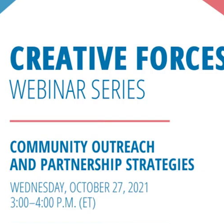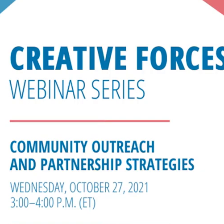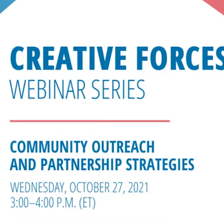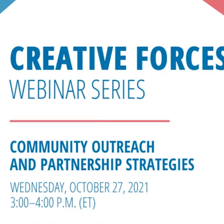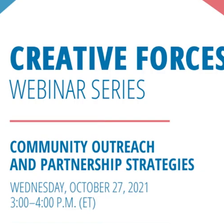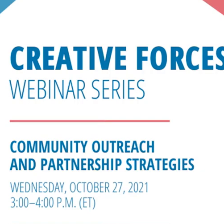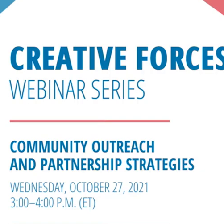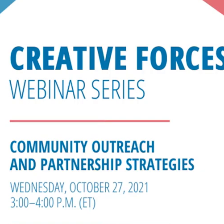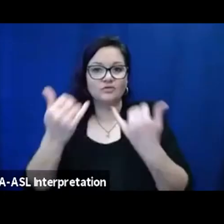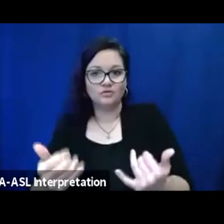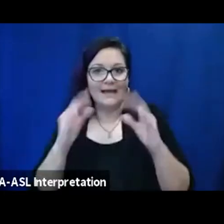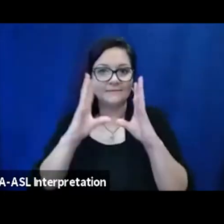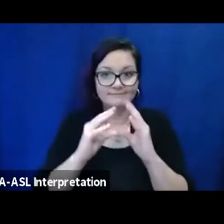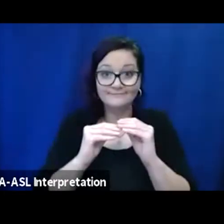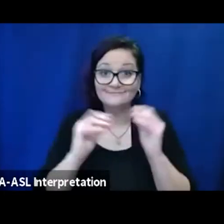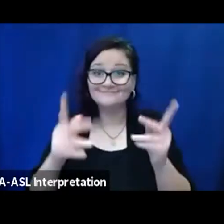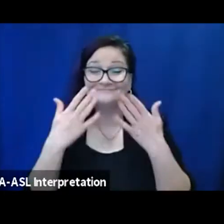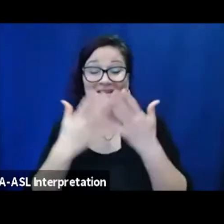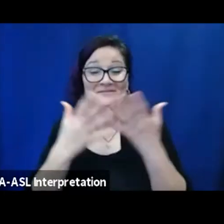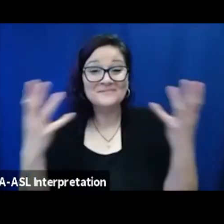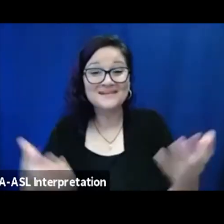Hannah Jacobson Blumenfeld.